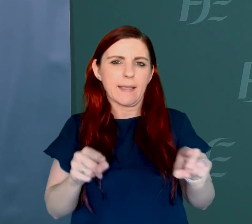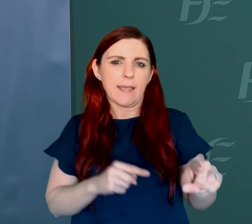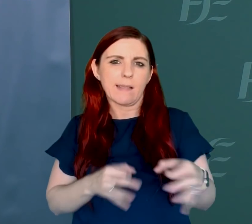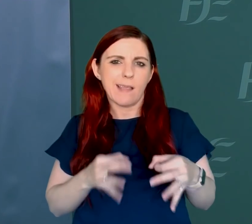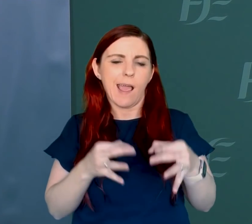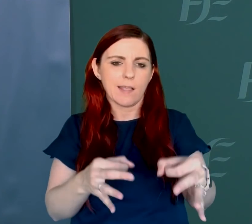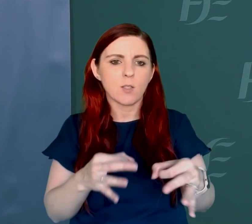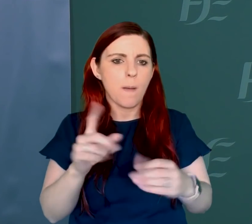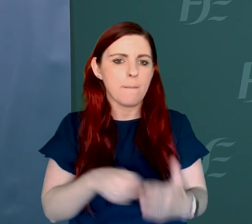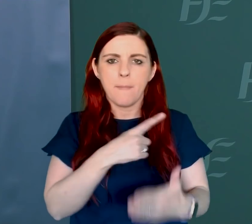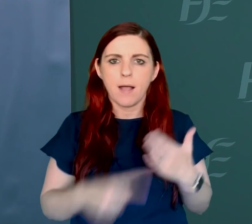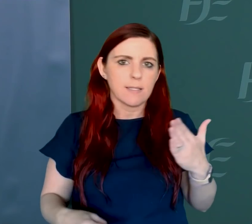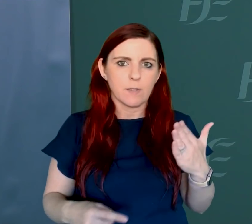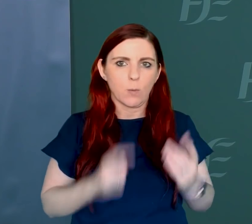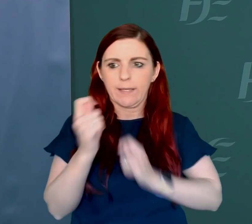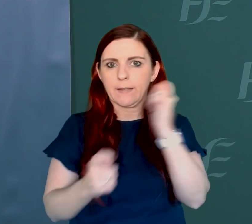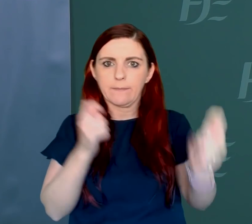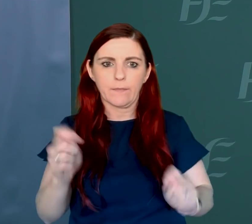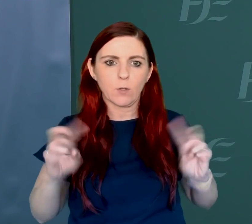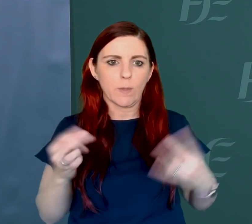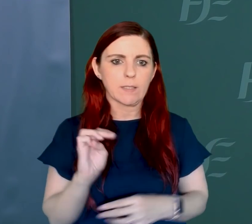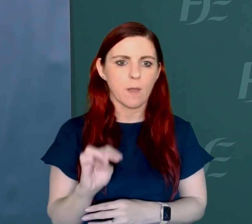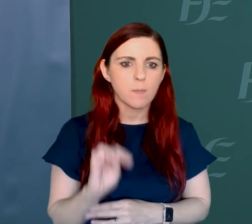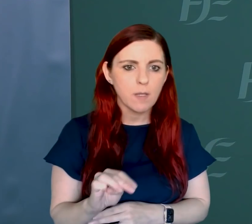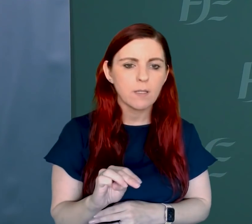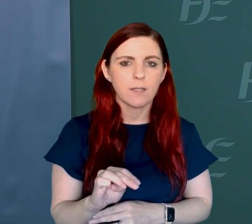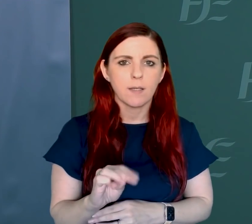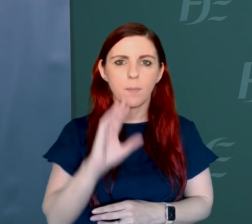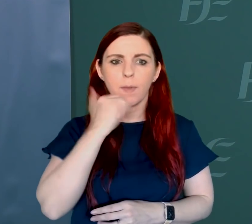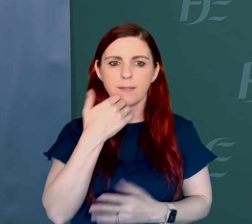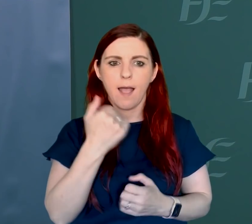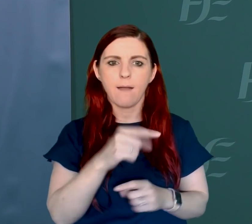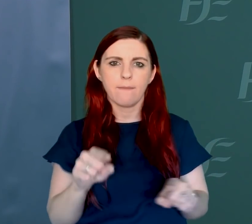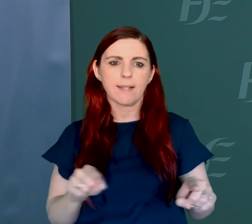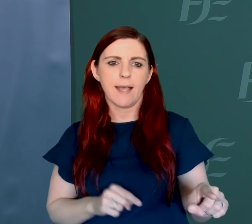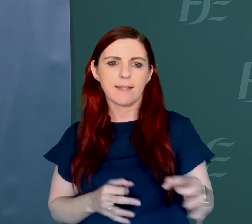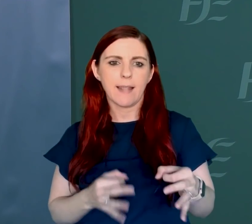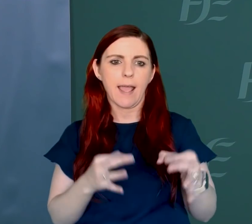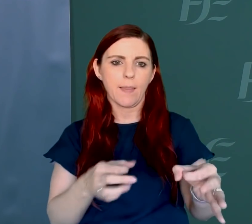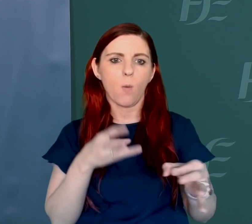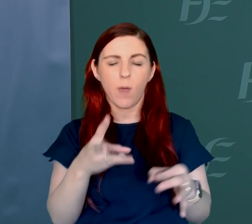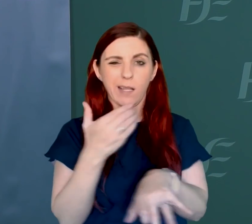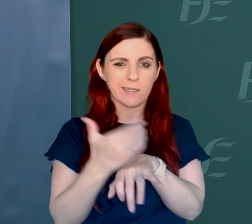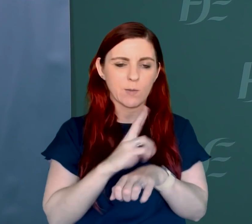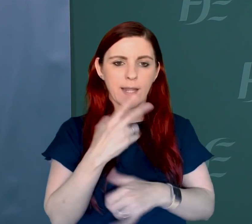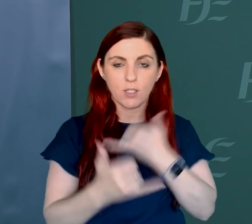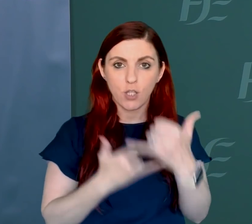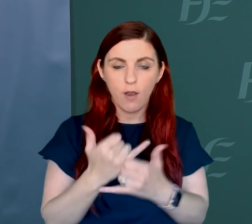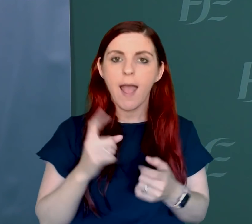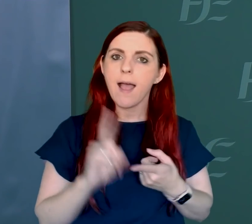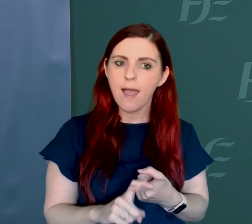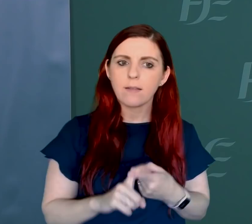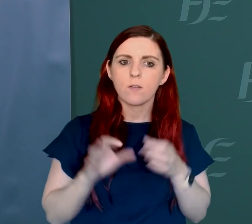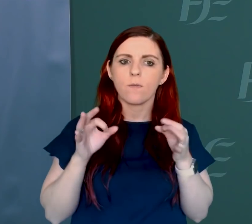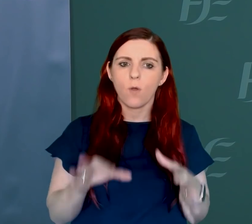out everybody as groups come forward completely, because there's a lag which will tail into next year. And secondly, as all the